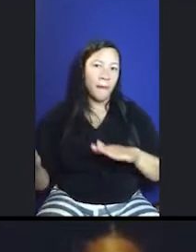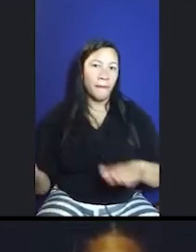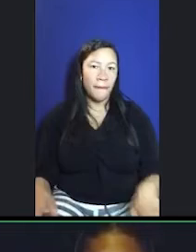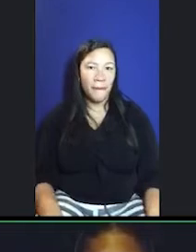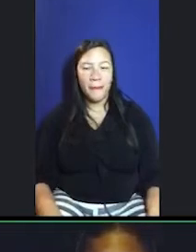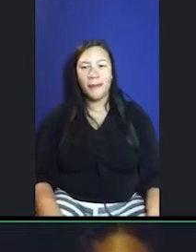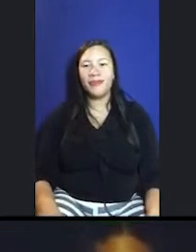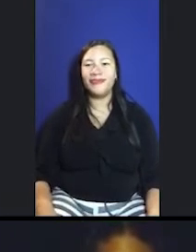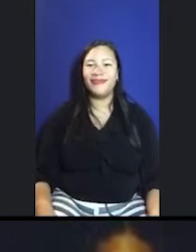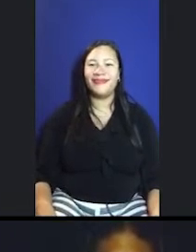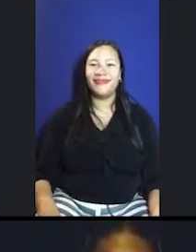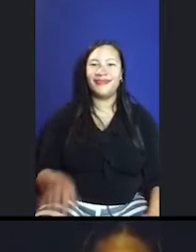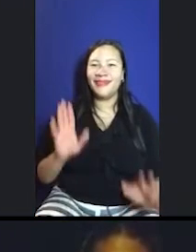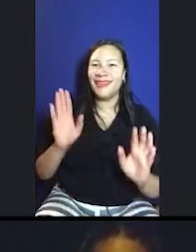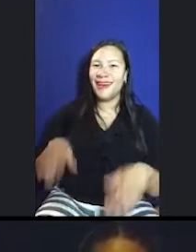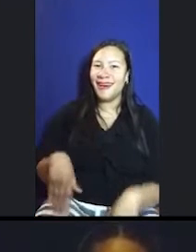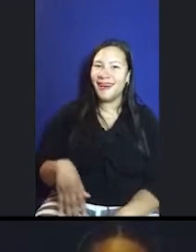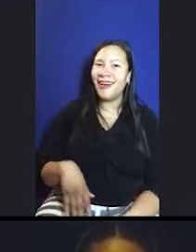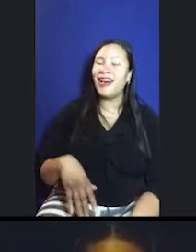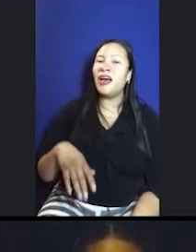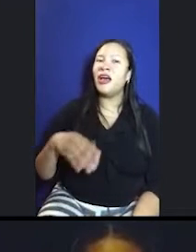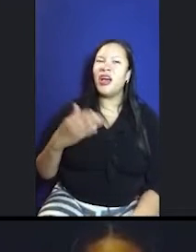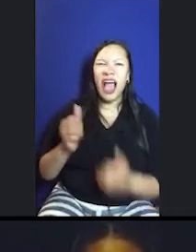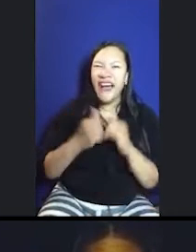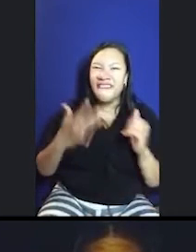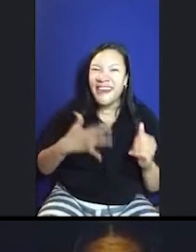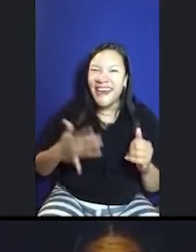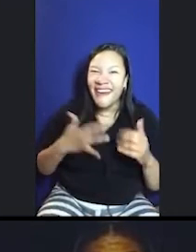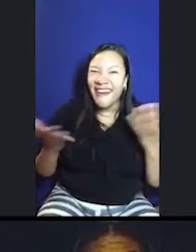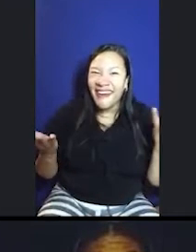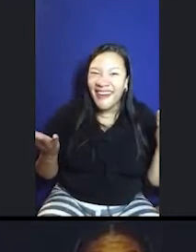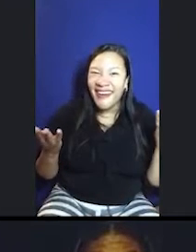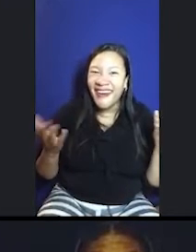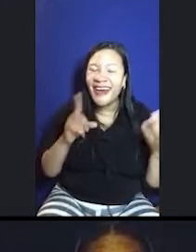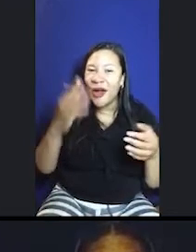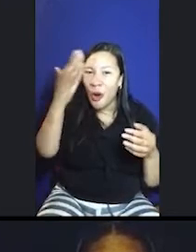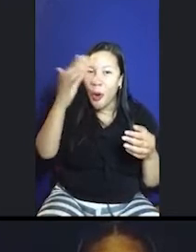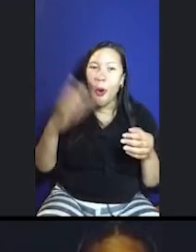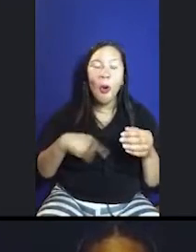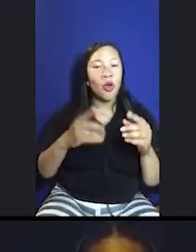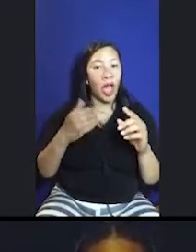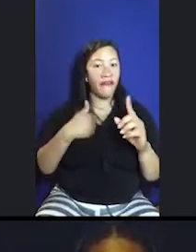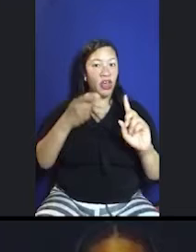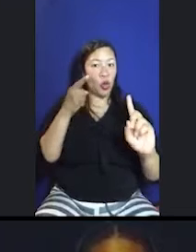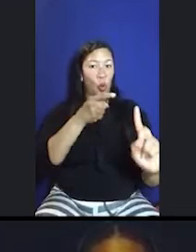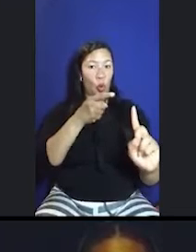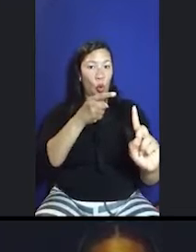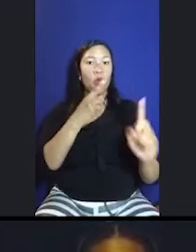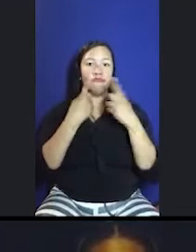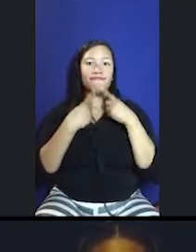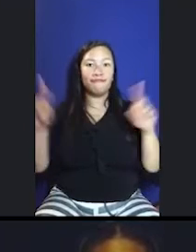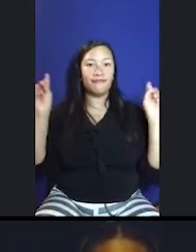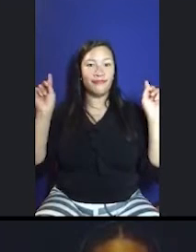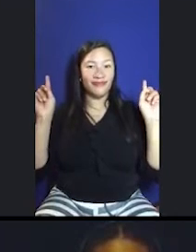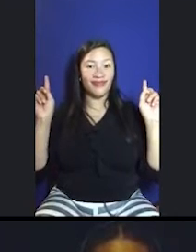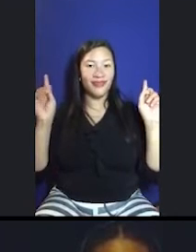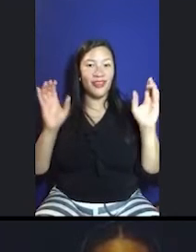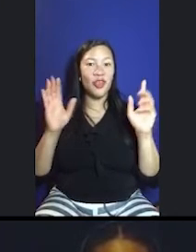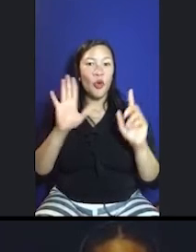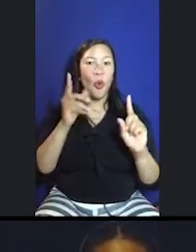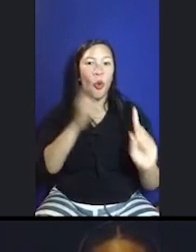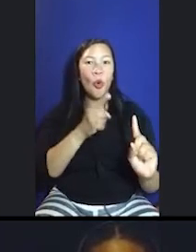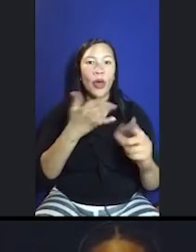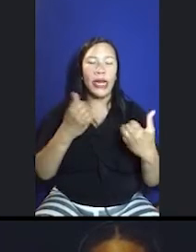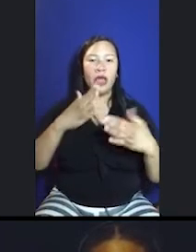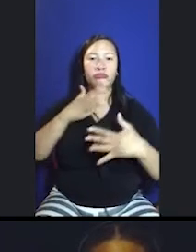Man. Yeah. So Yeah. how does that feel? Like knowing that you like set out for a goal, you achieved it, and you can rest